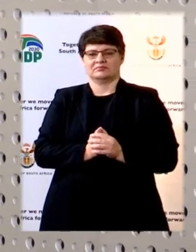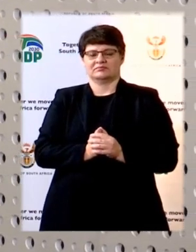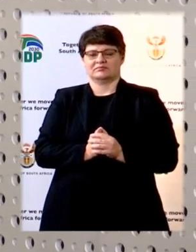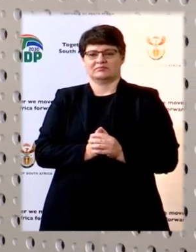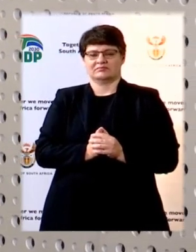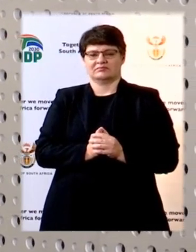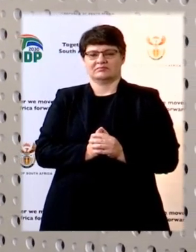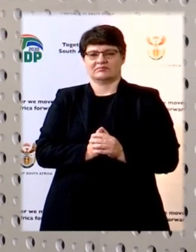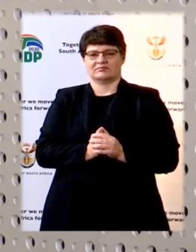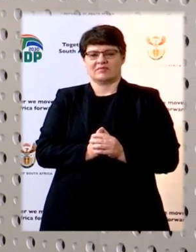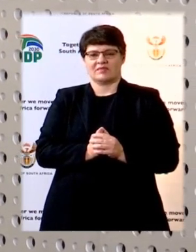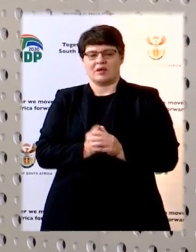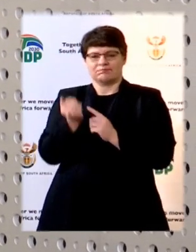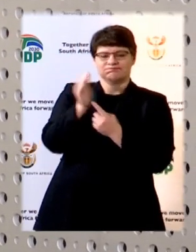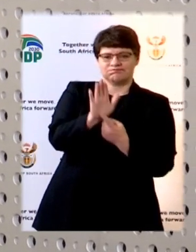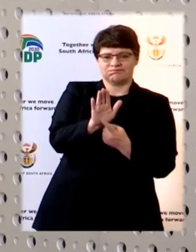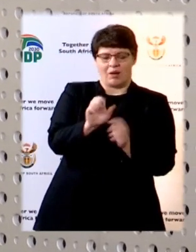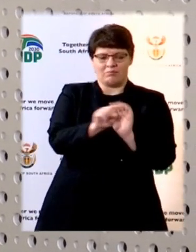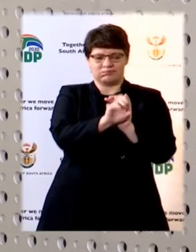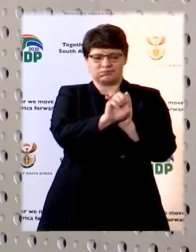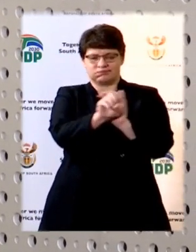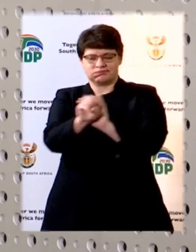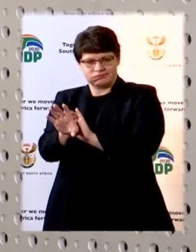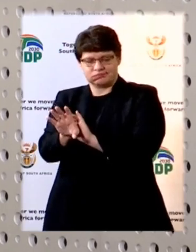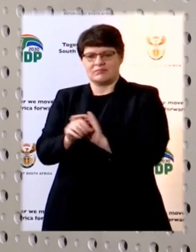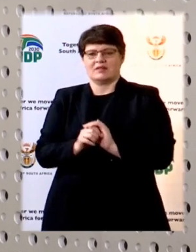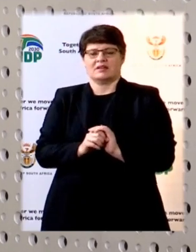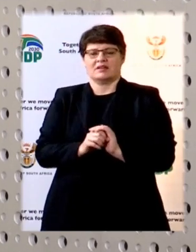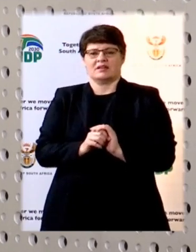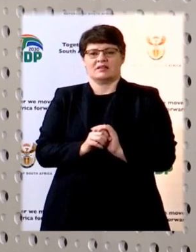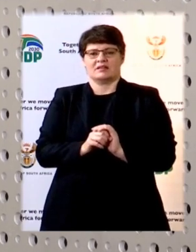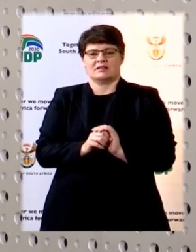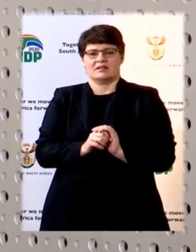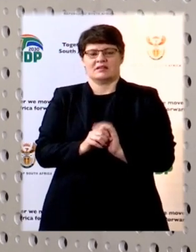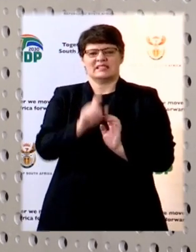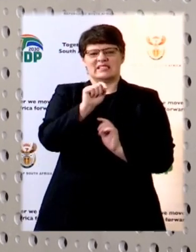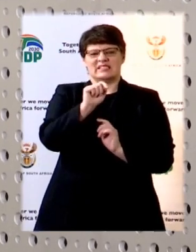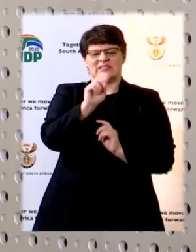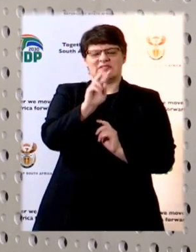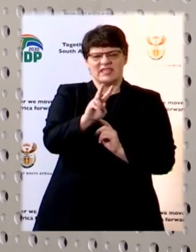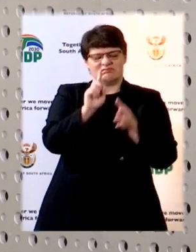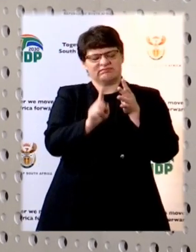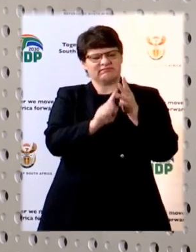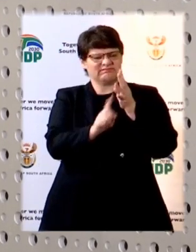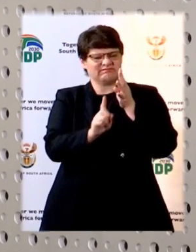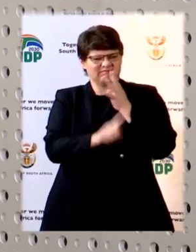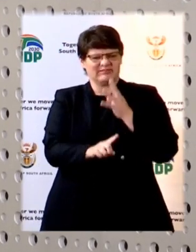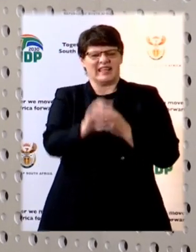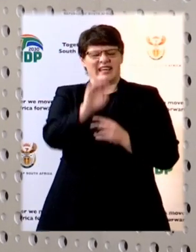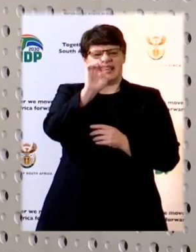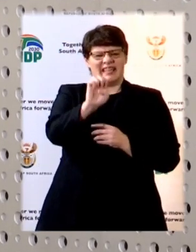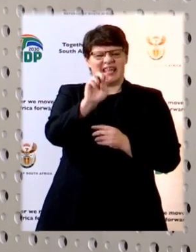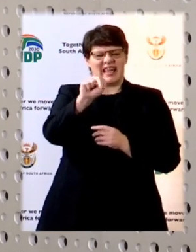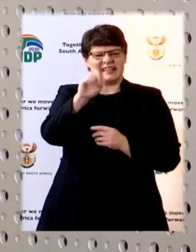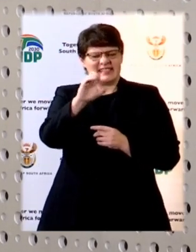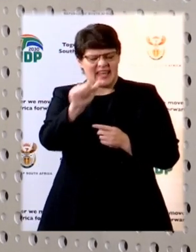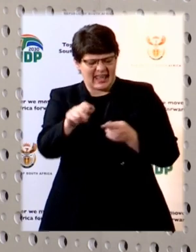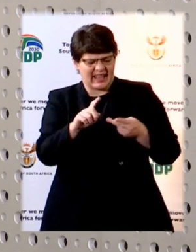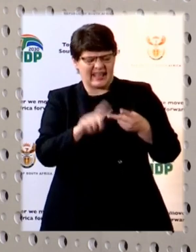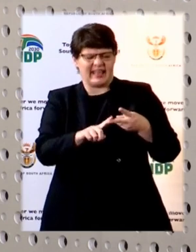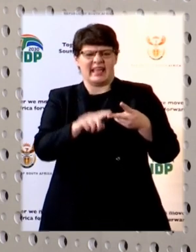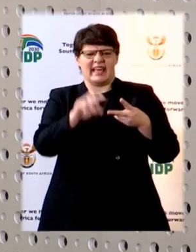conduits of this broadcast, the various television stations. We appreciate that